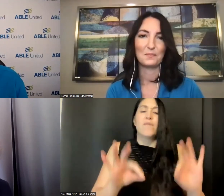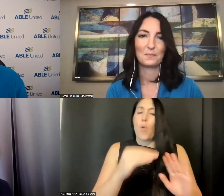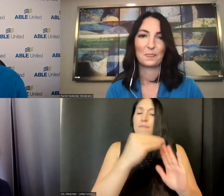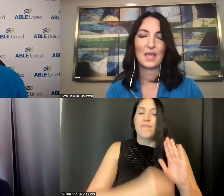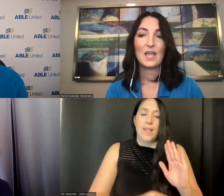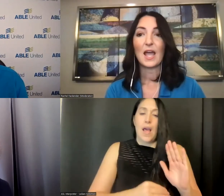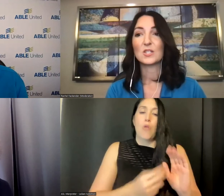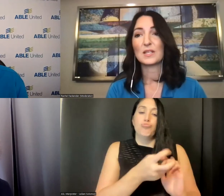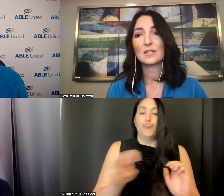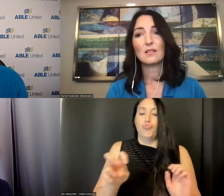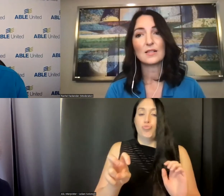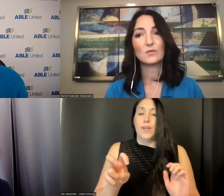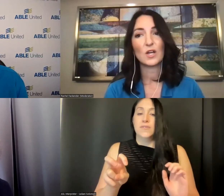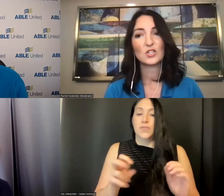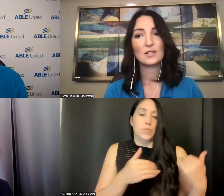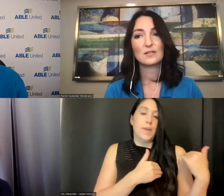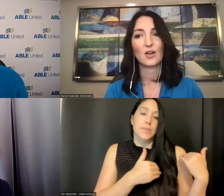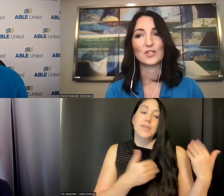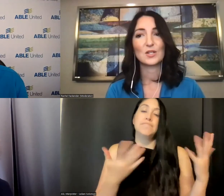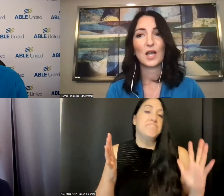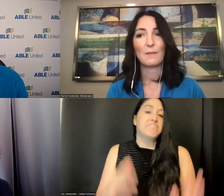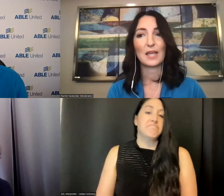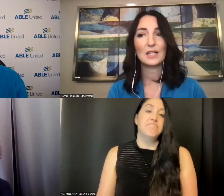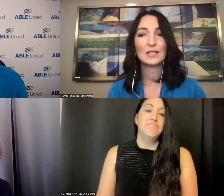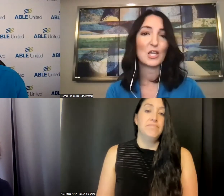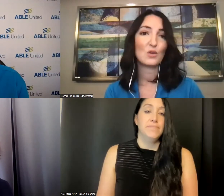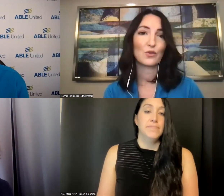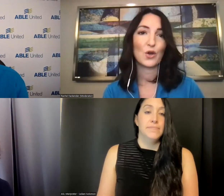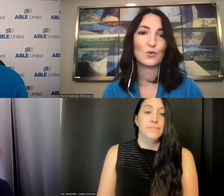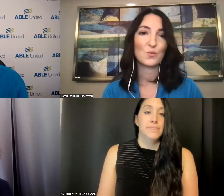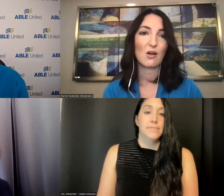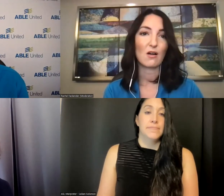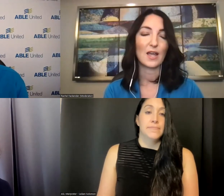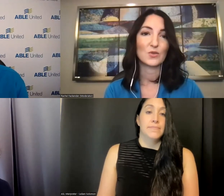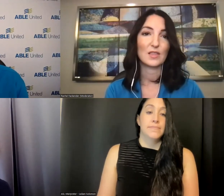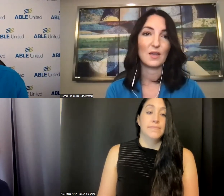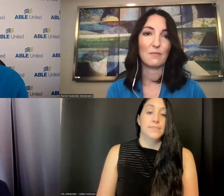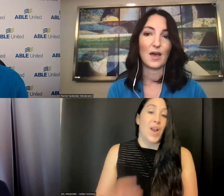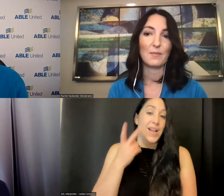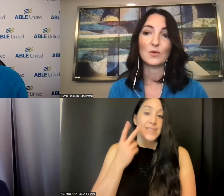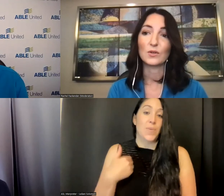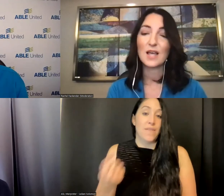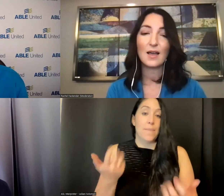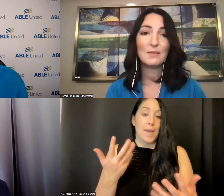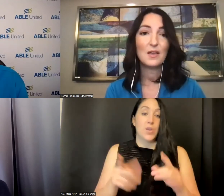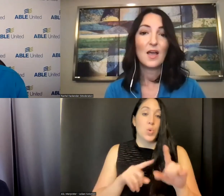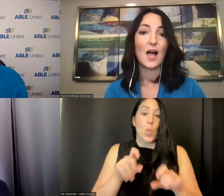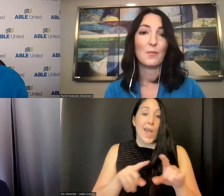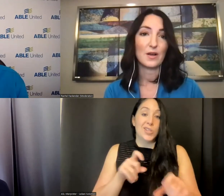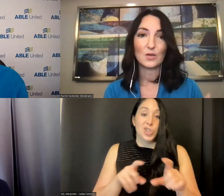Awesome. And so I see lots of questions are still coming in. Thank you for those. We are answering them in real